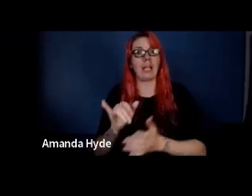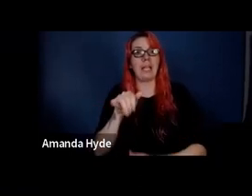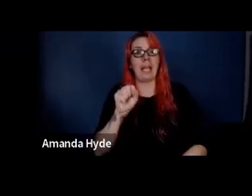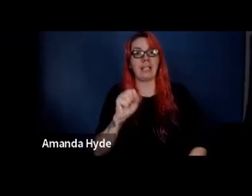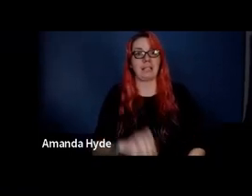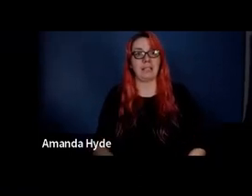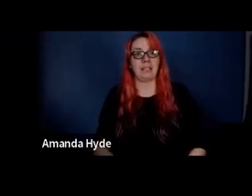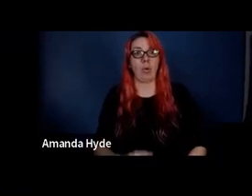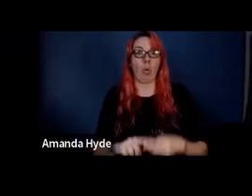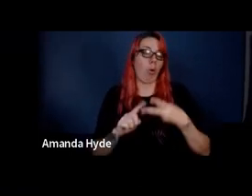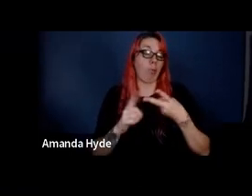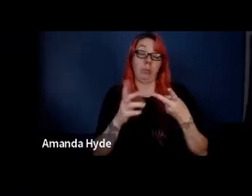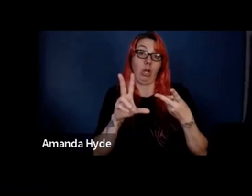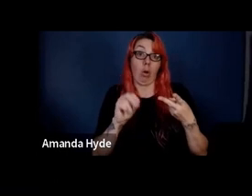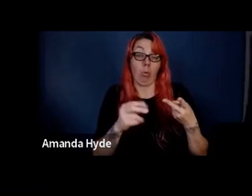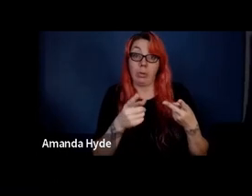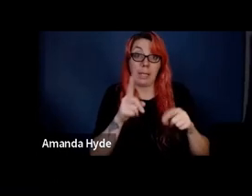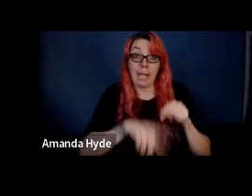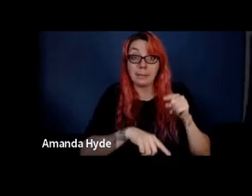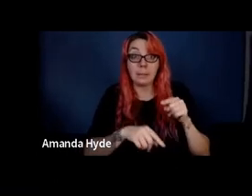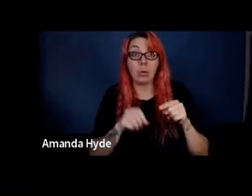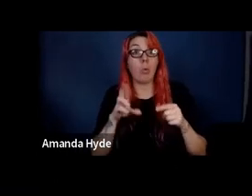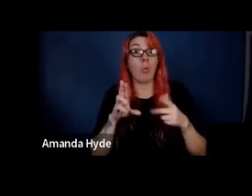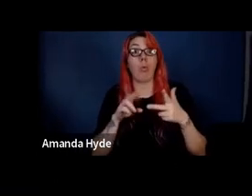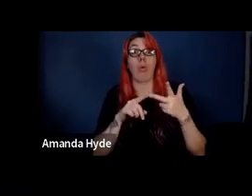nuance to your engagement with this text.